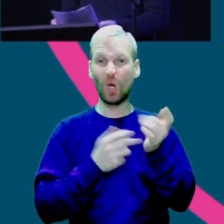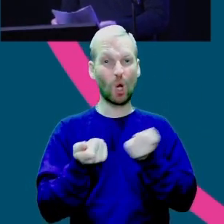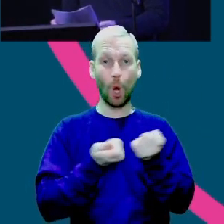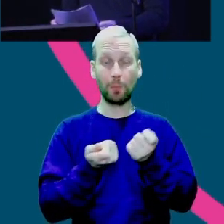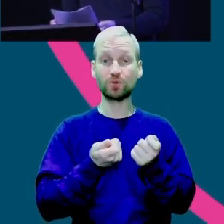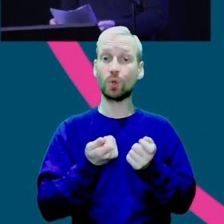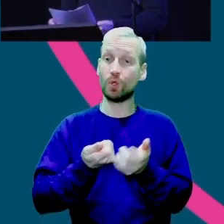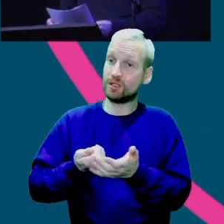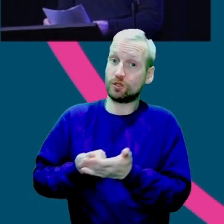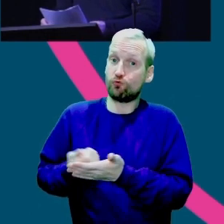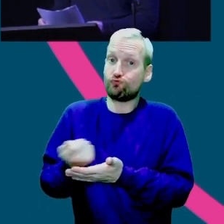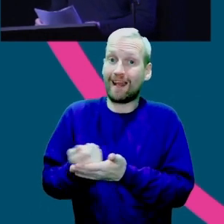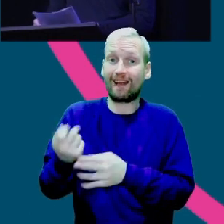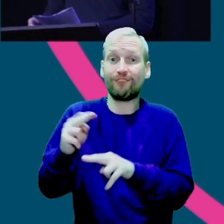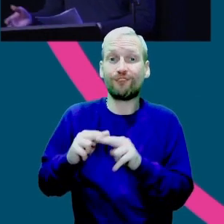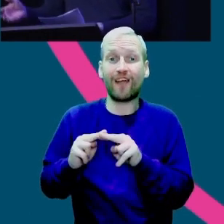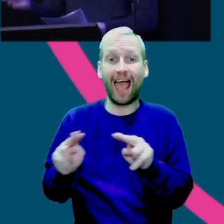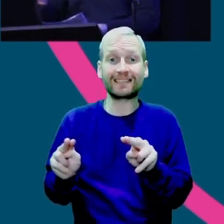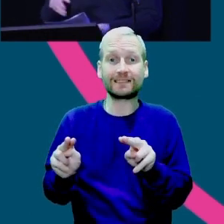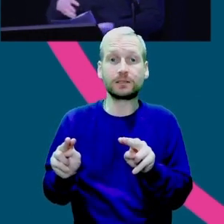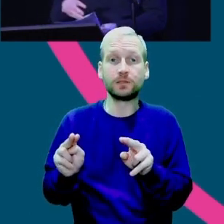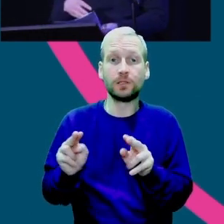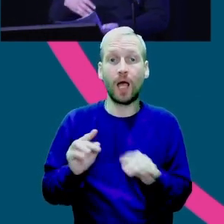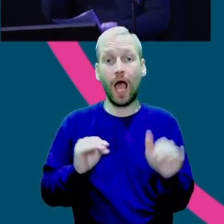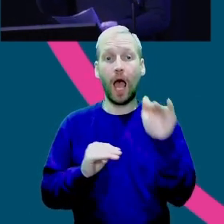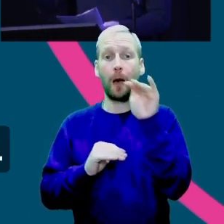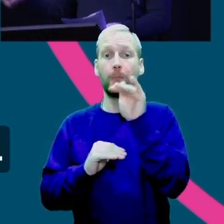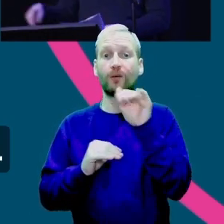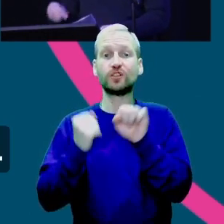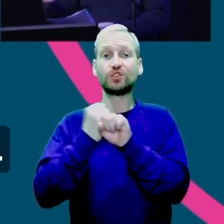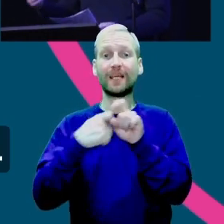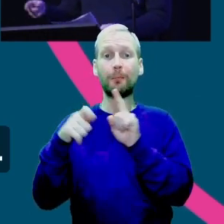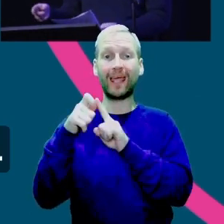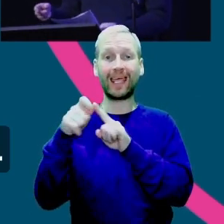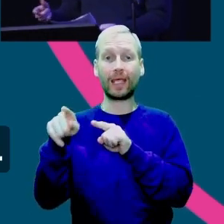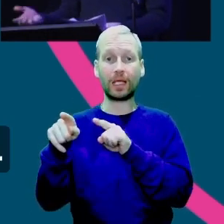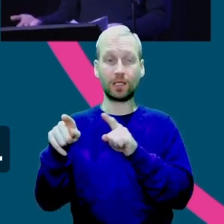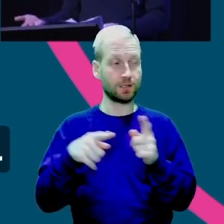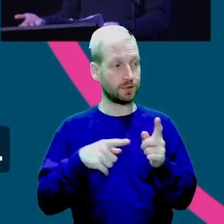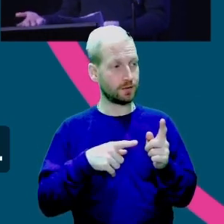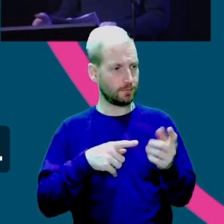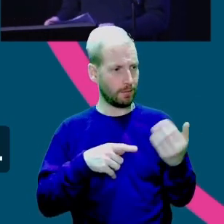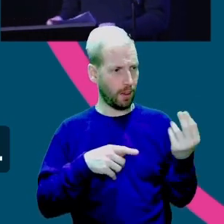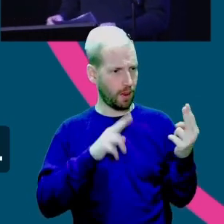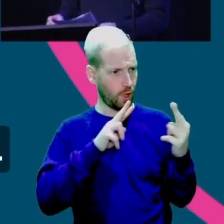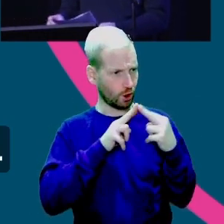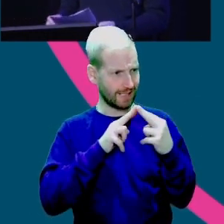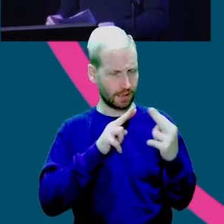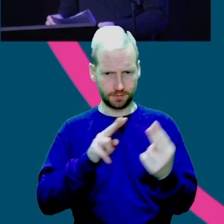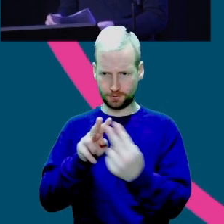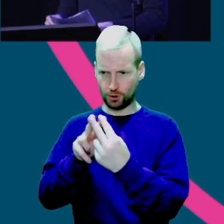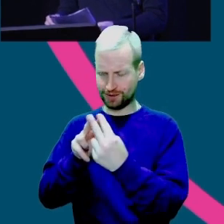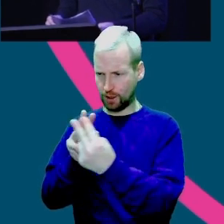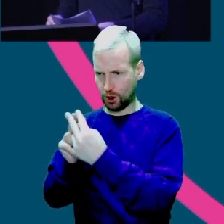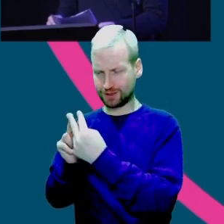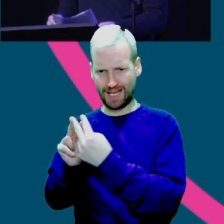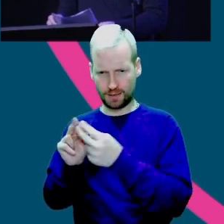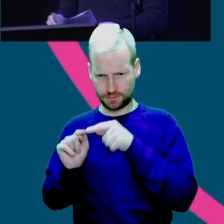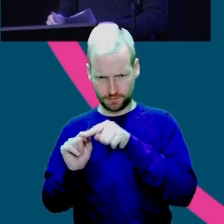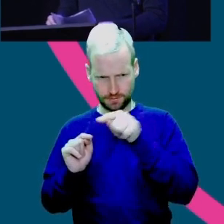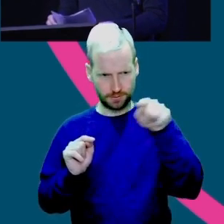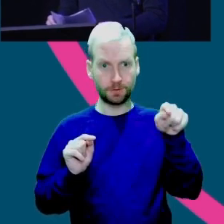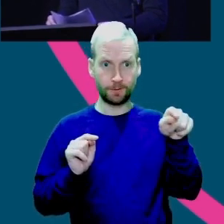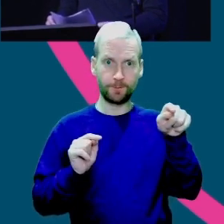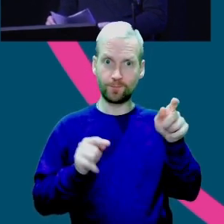a flat off a GP surgery, and she got referrals for people in the local community who were dying. And my mum grew up with